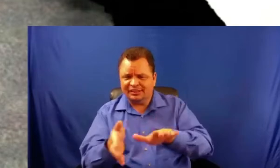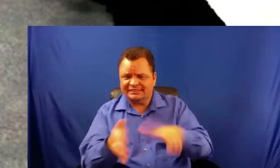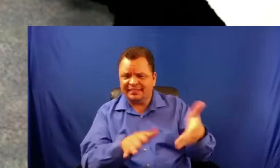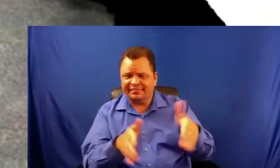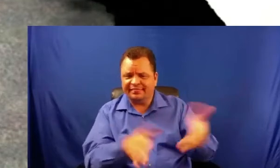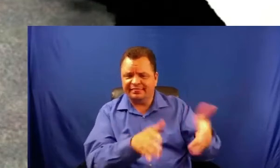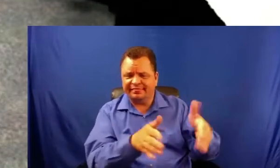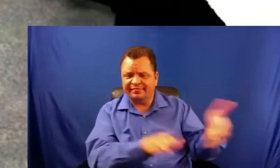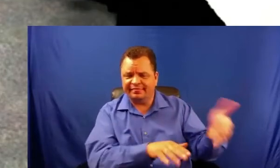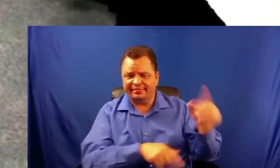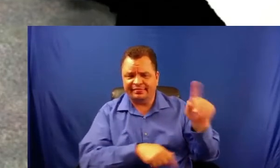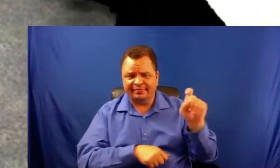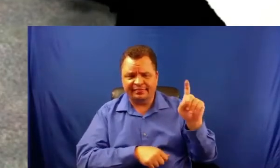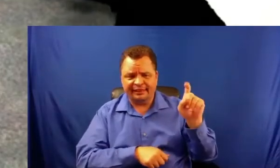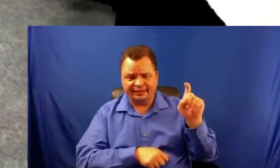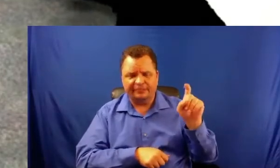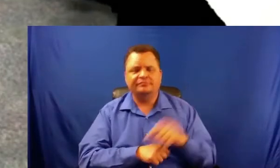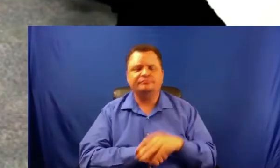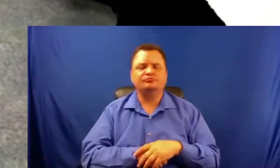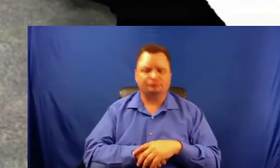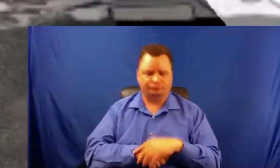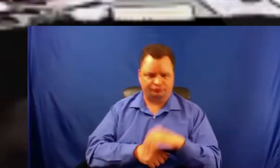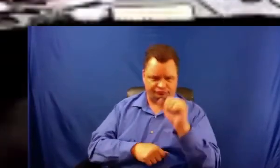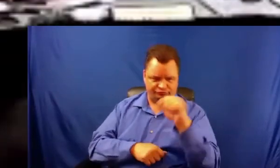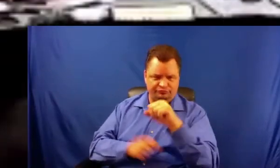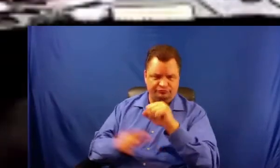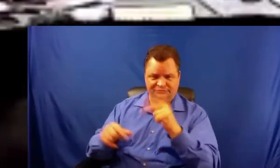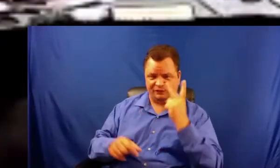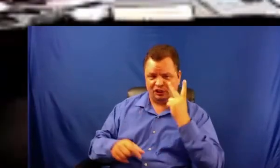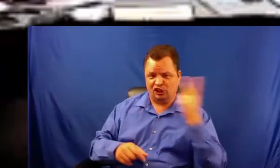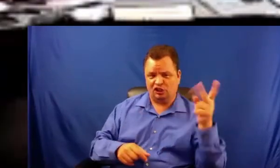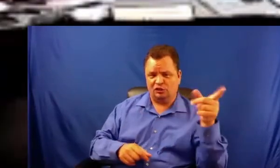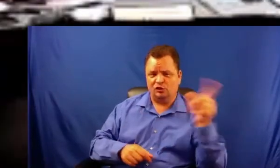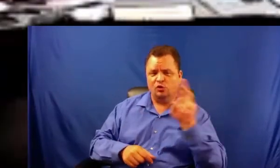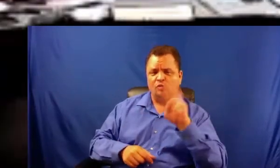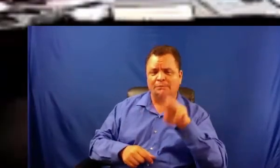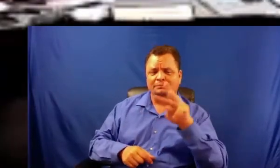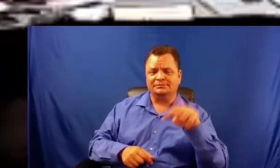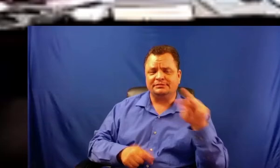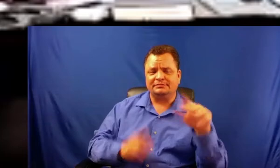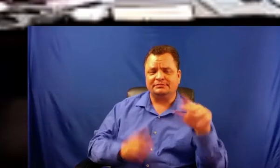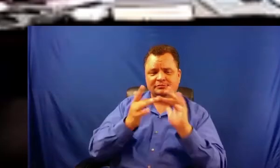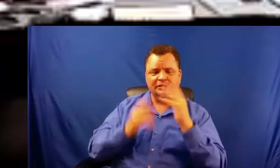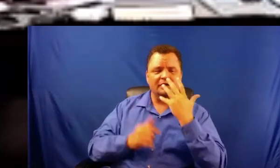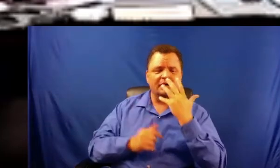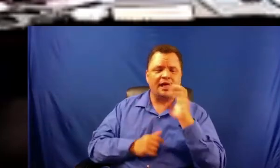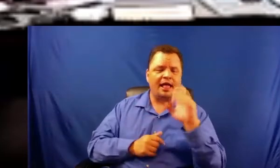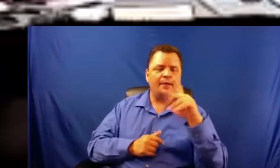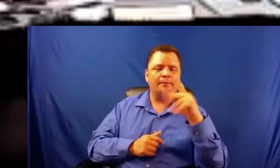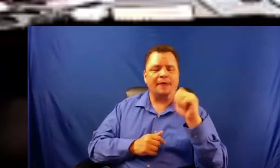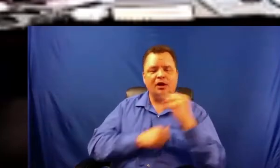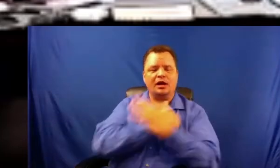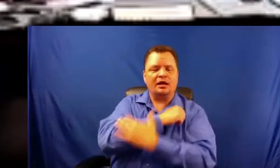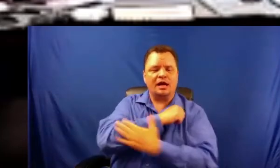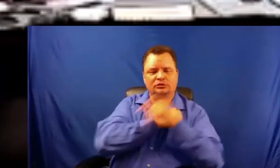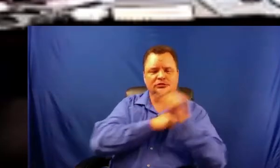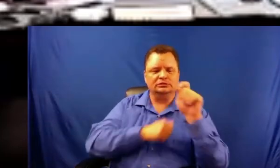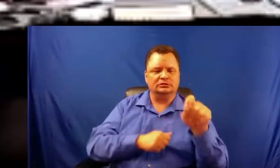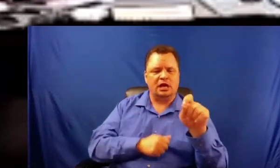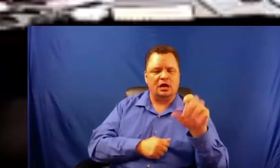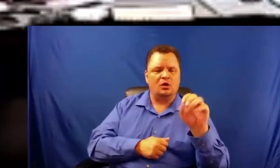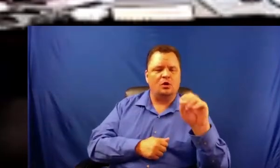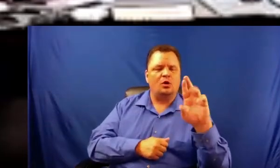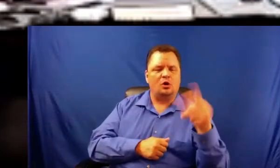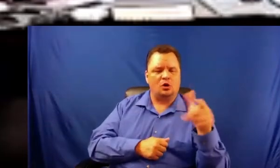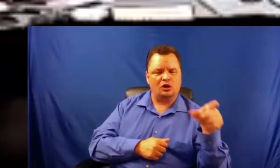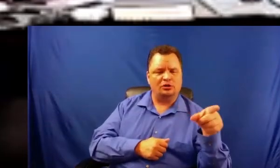web page. So if you get on the data dashboard, elpasocountyhealth.org, and we are seeing deaths